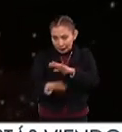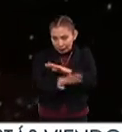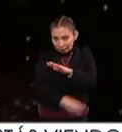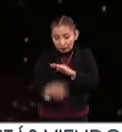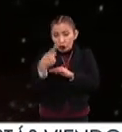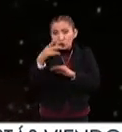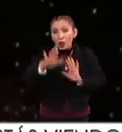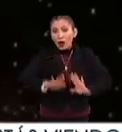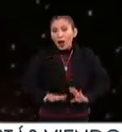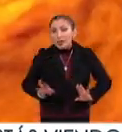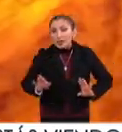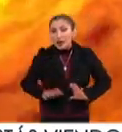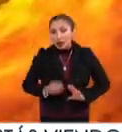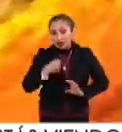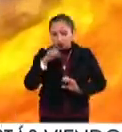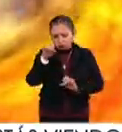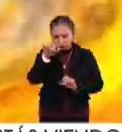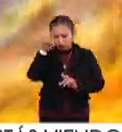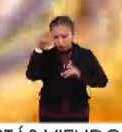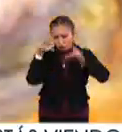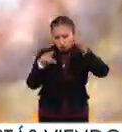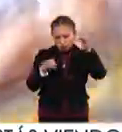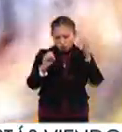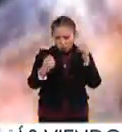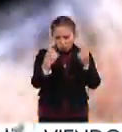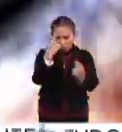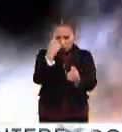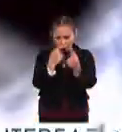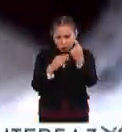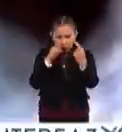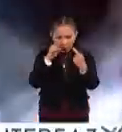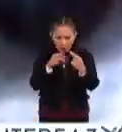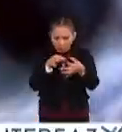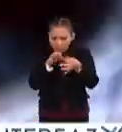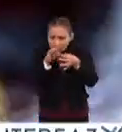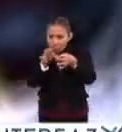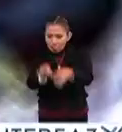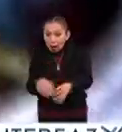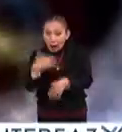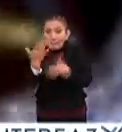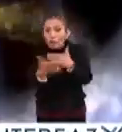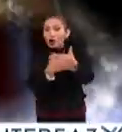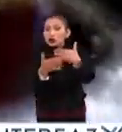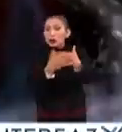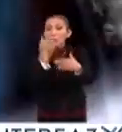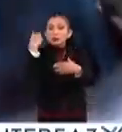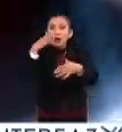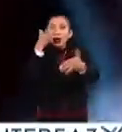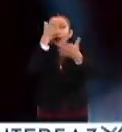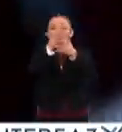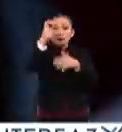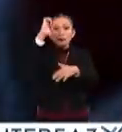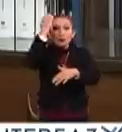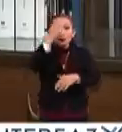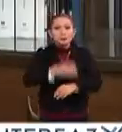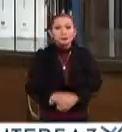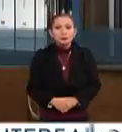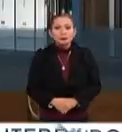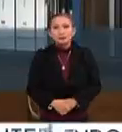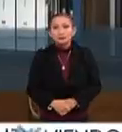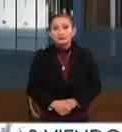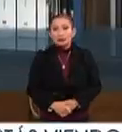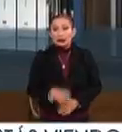y sus característicos destellos podrían convertirlas en los faros guías de los próximos viajeros espaciales.